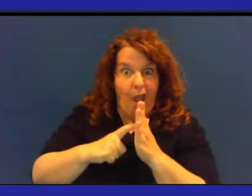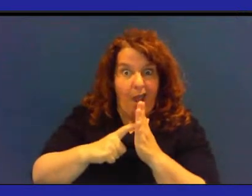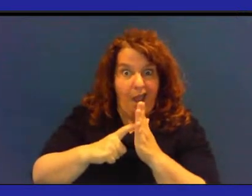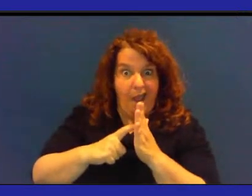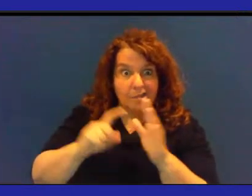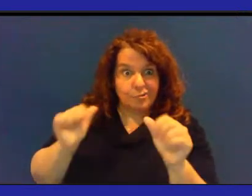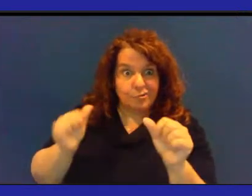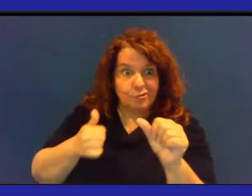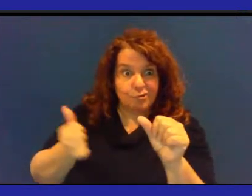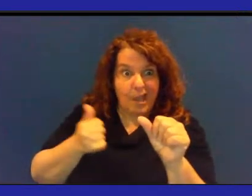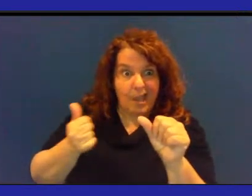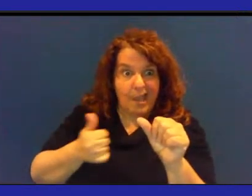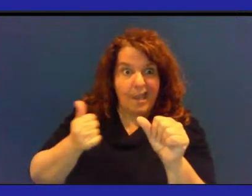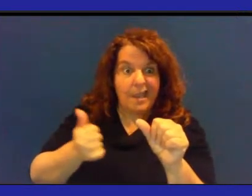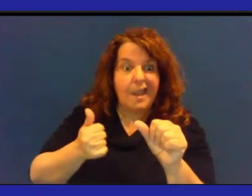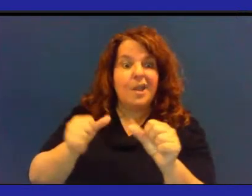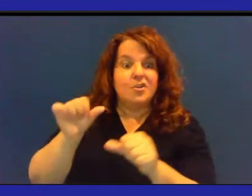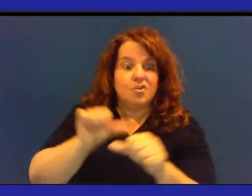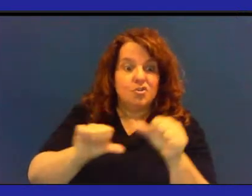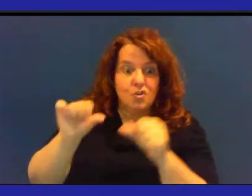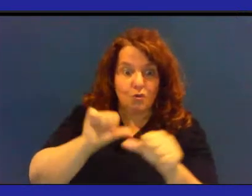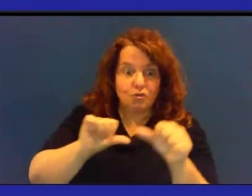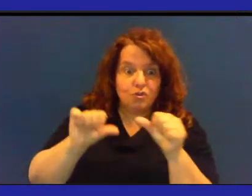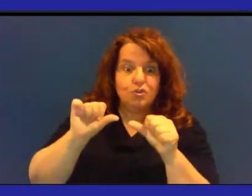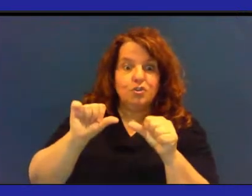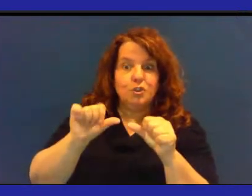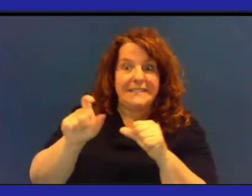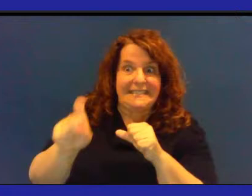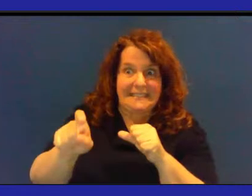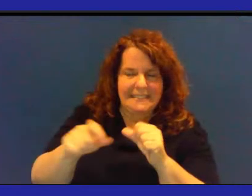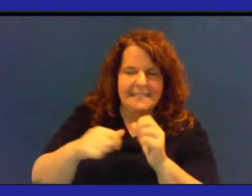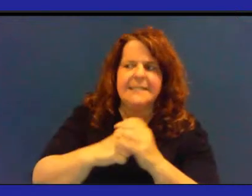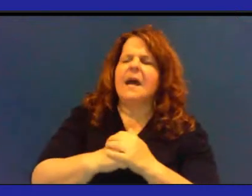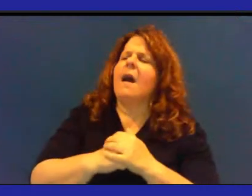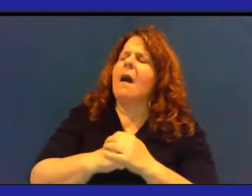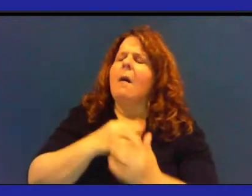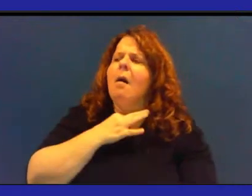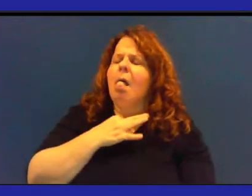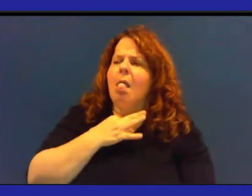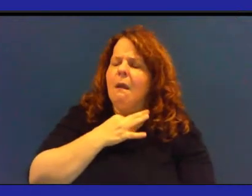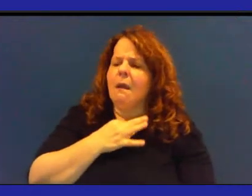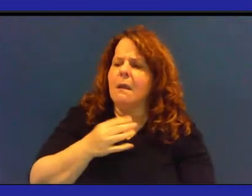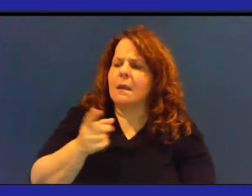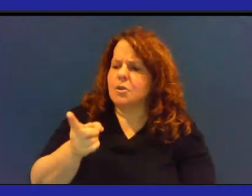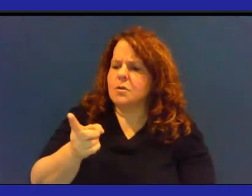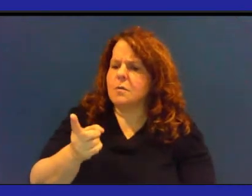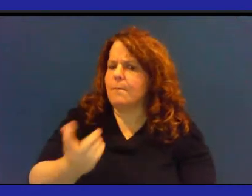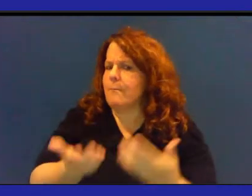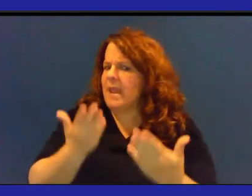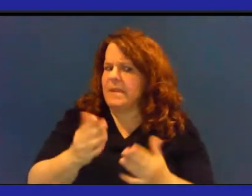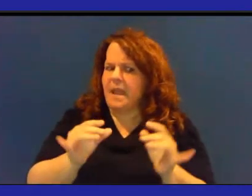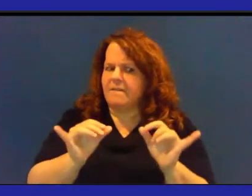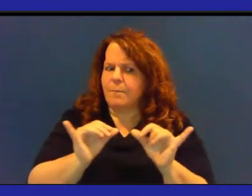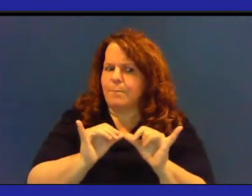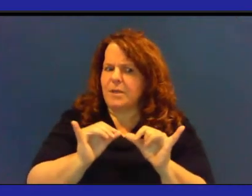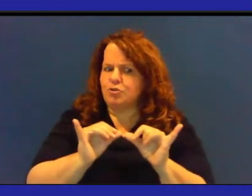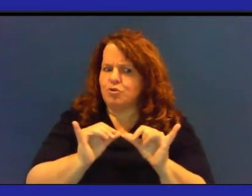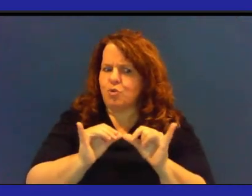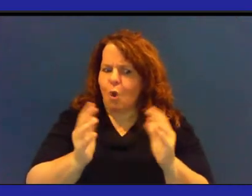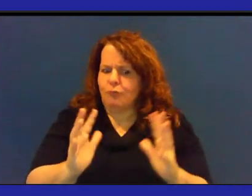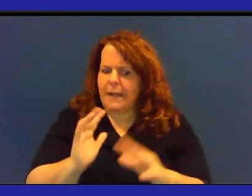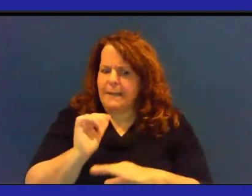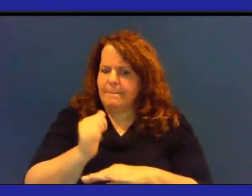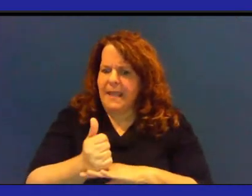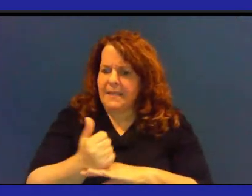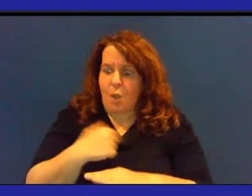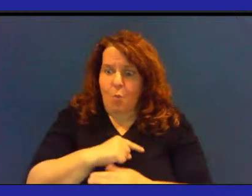social determinants and health-related social needs. Is there a way, I mean, you may have already measures that we